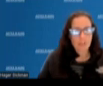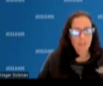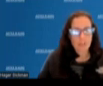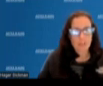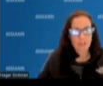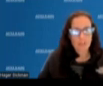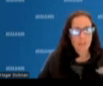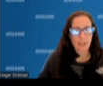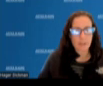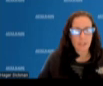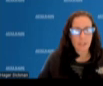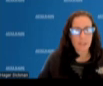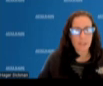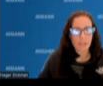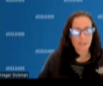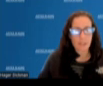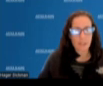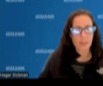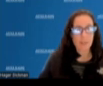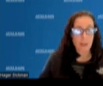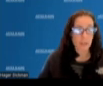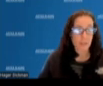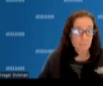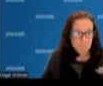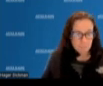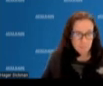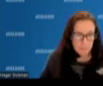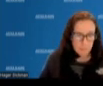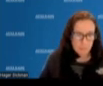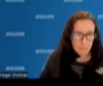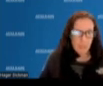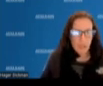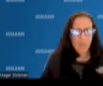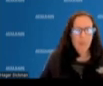reduction in services for Californians is a good reminder.